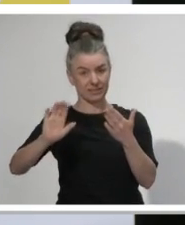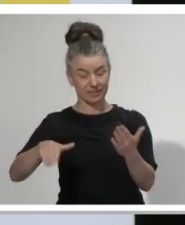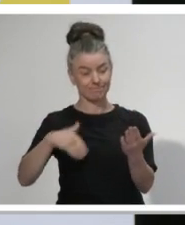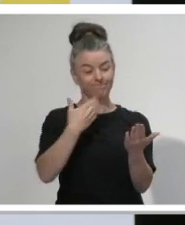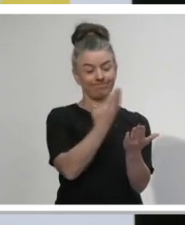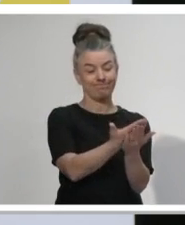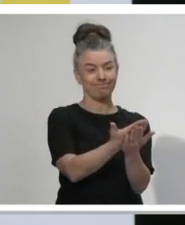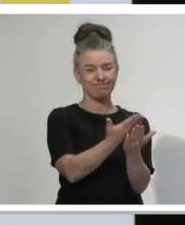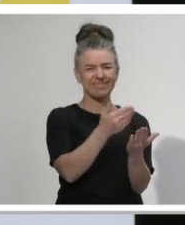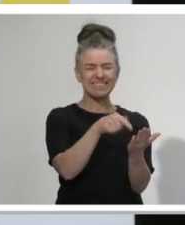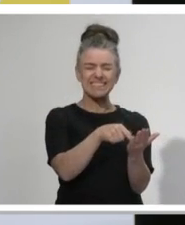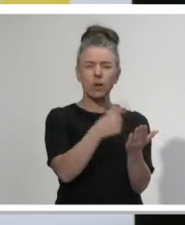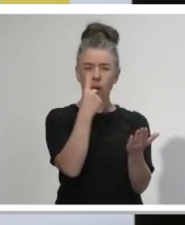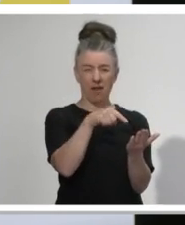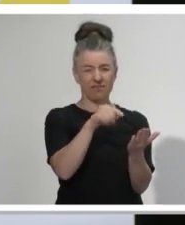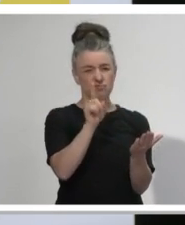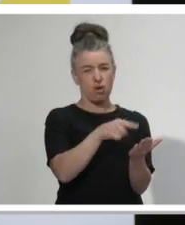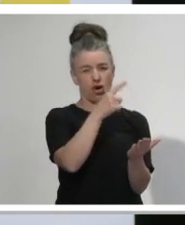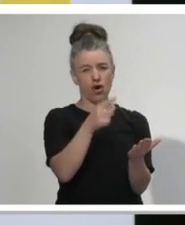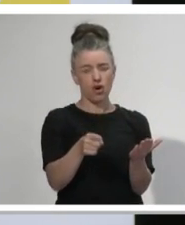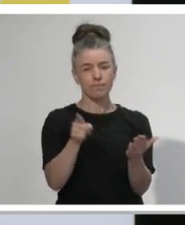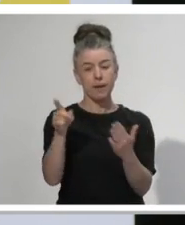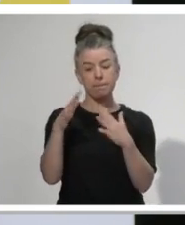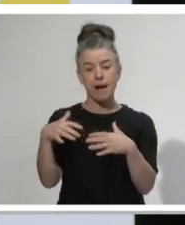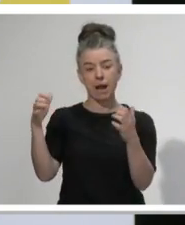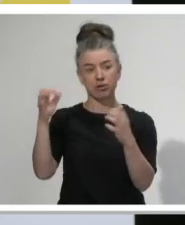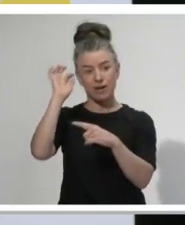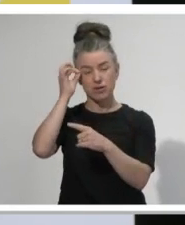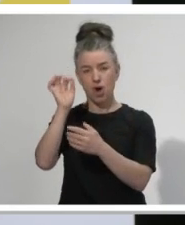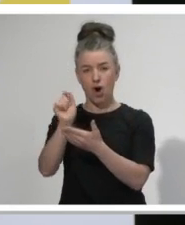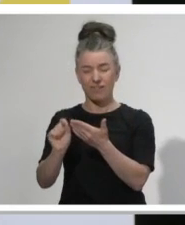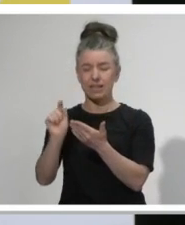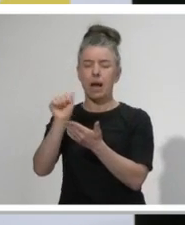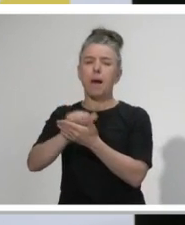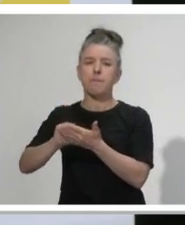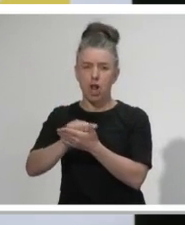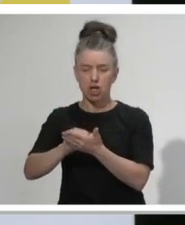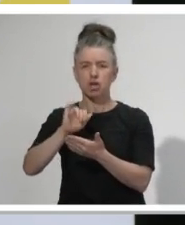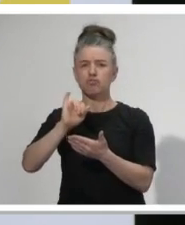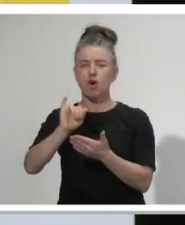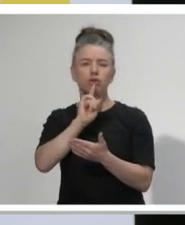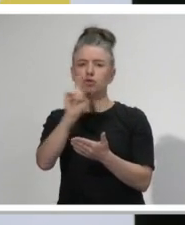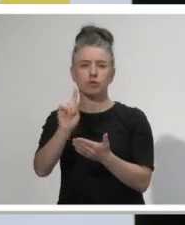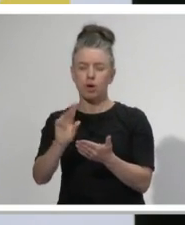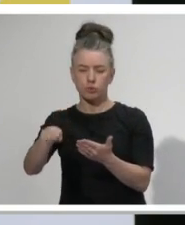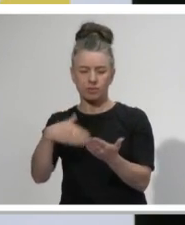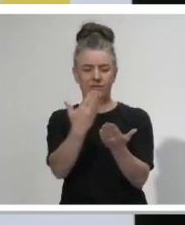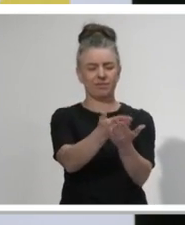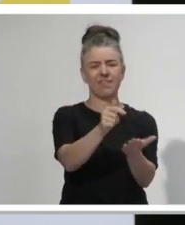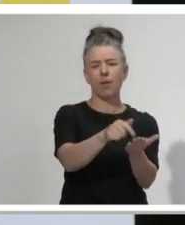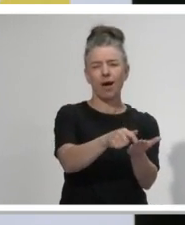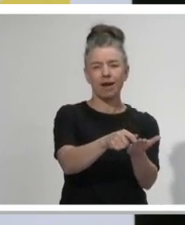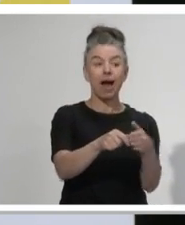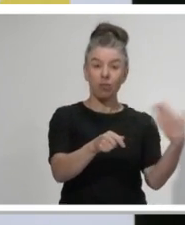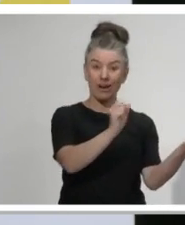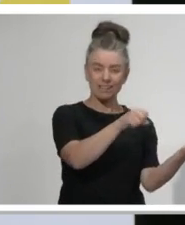House was incorrect. The Parliamentary Council's Office have apologised for that. It was always the intention of the government to be able to bring